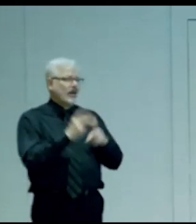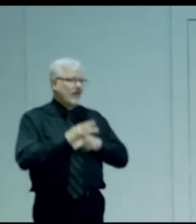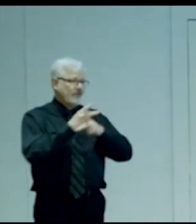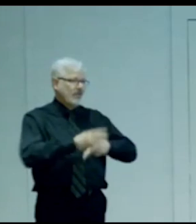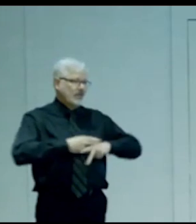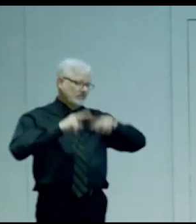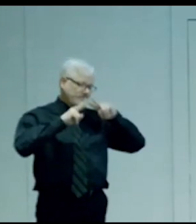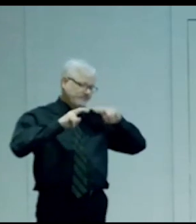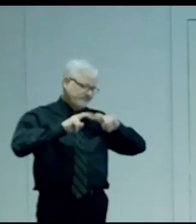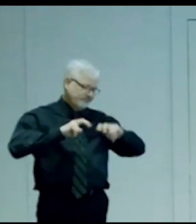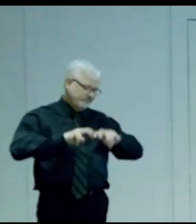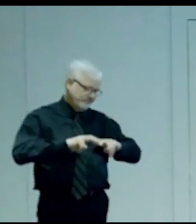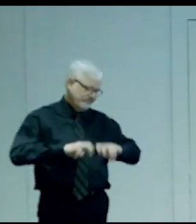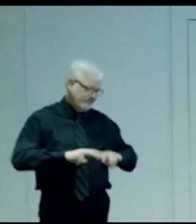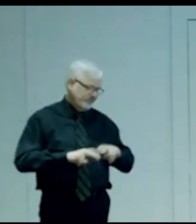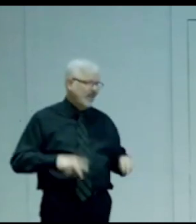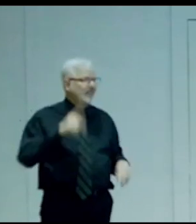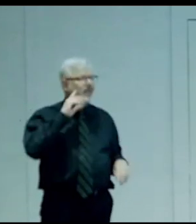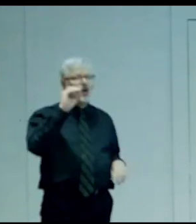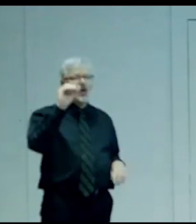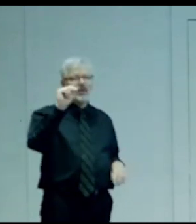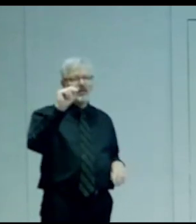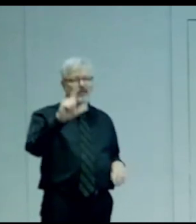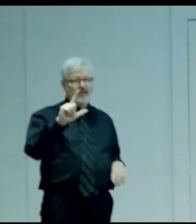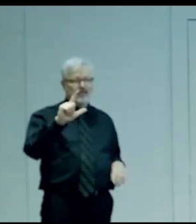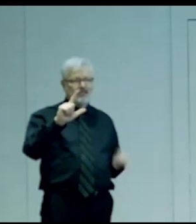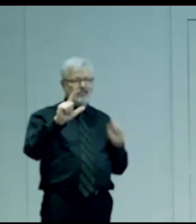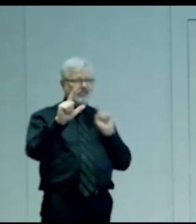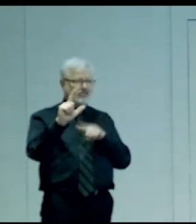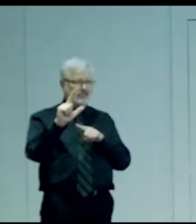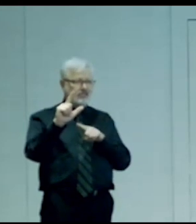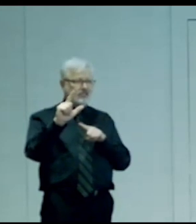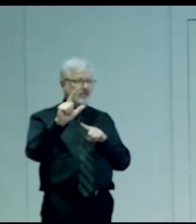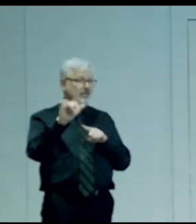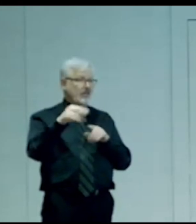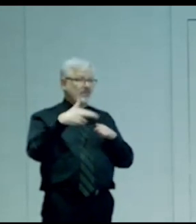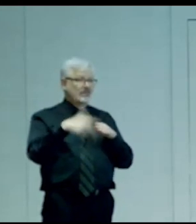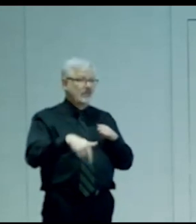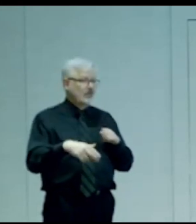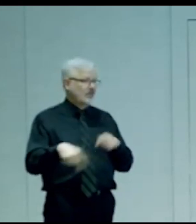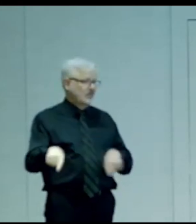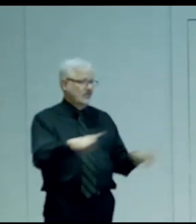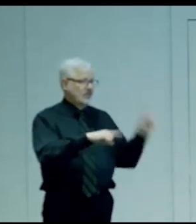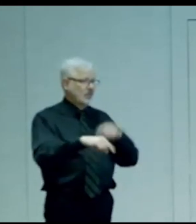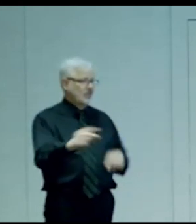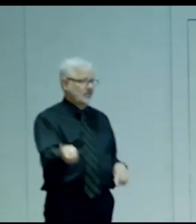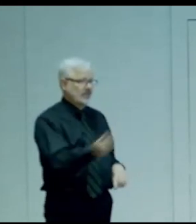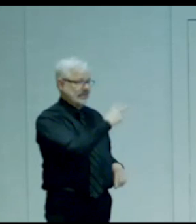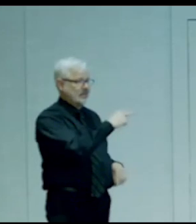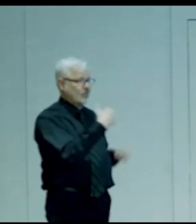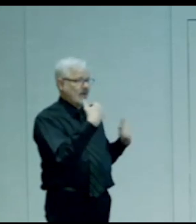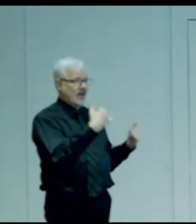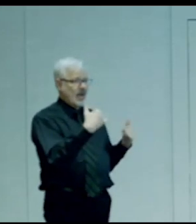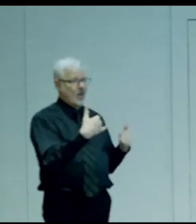studied. And I think this OTL, this result that sits in front of you right now, is probably one